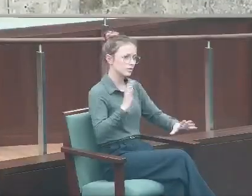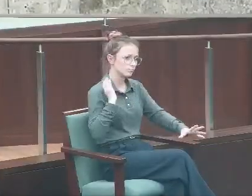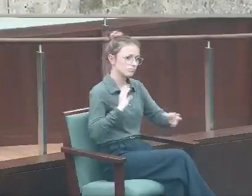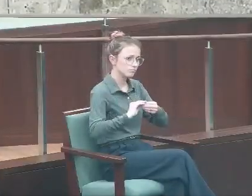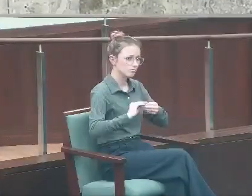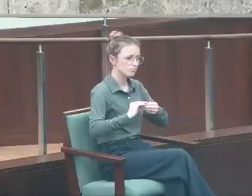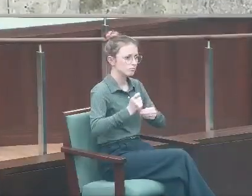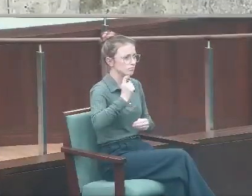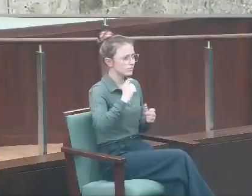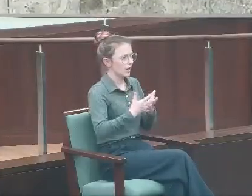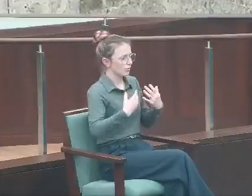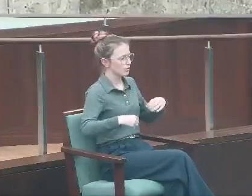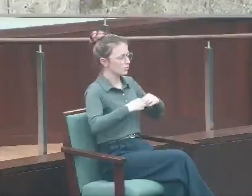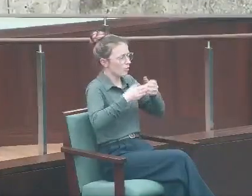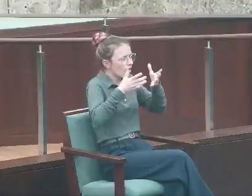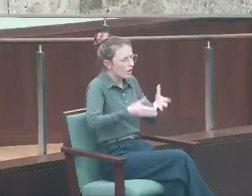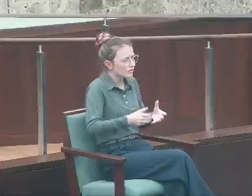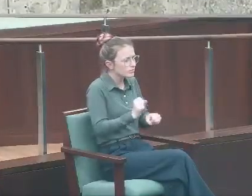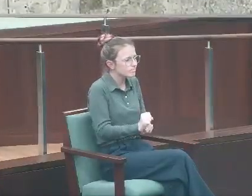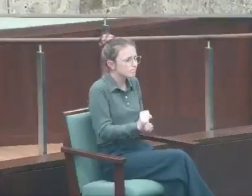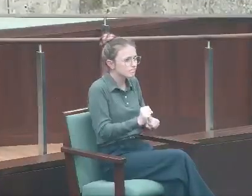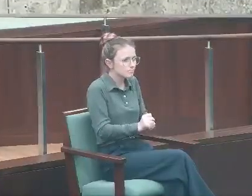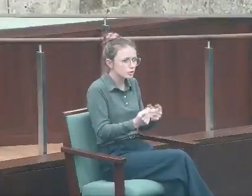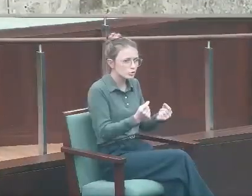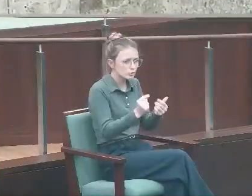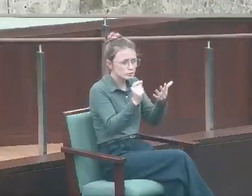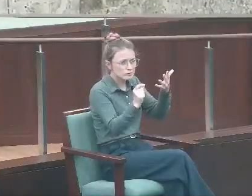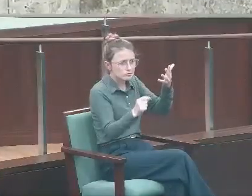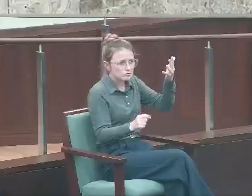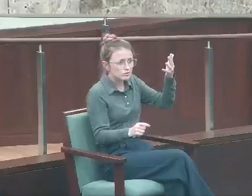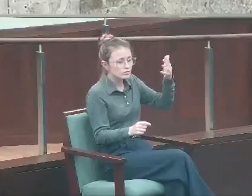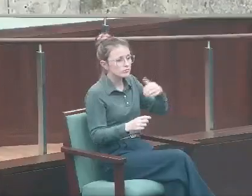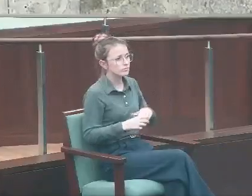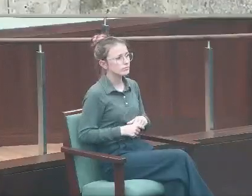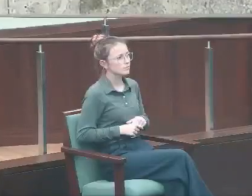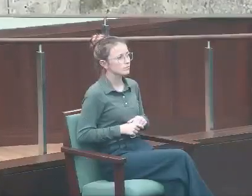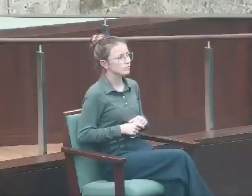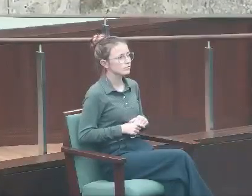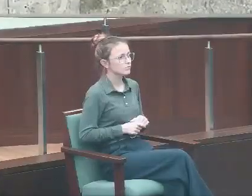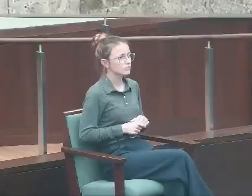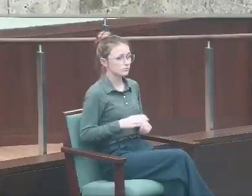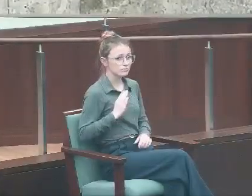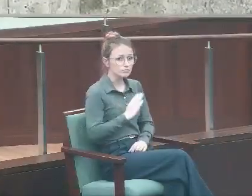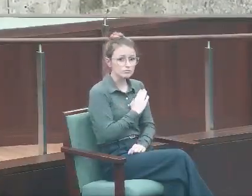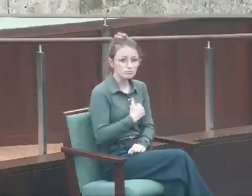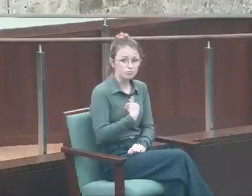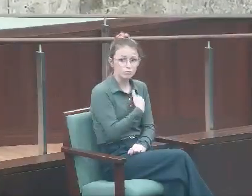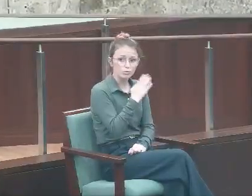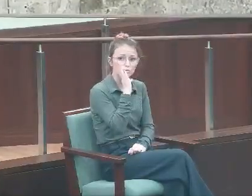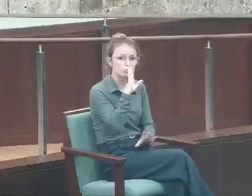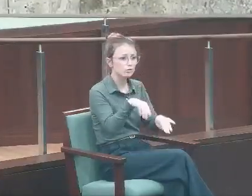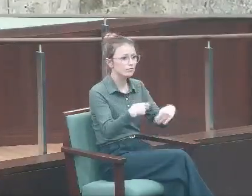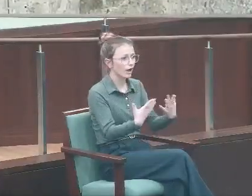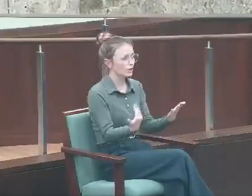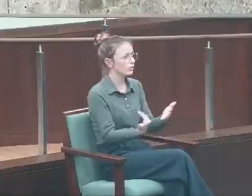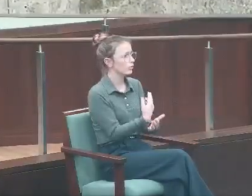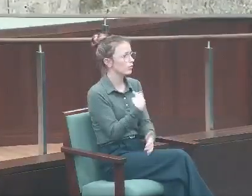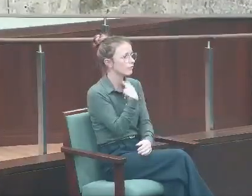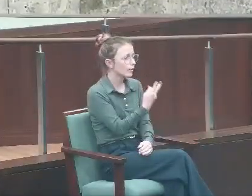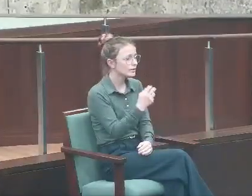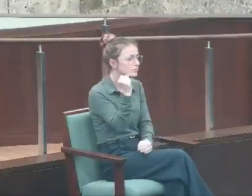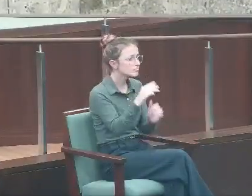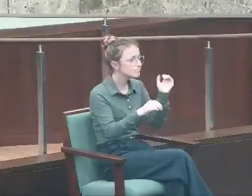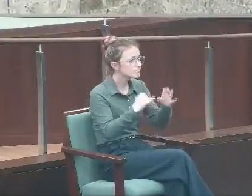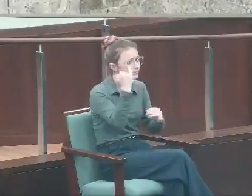how much more there is left to do. I'm energized by our new board members who will provide fresh voices and